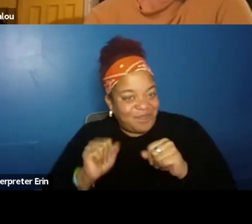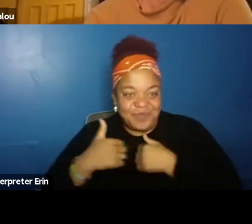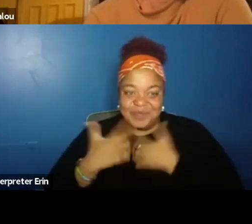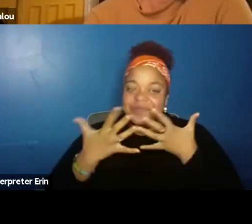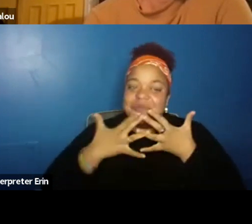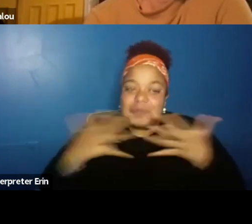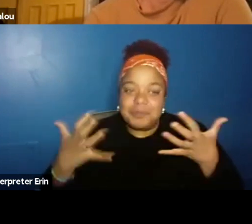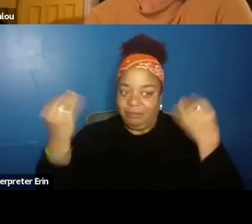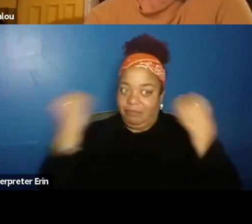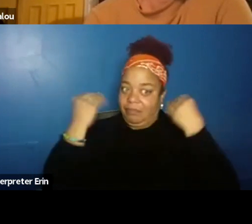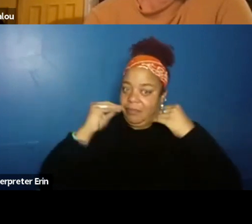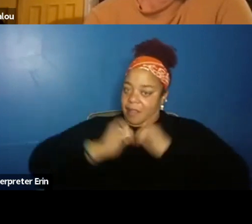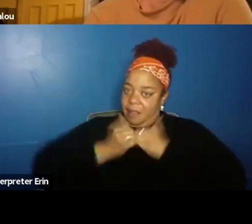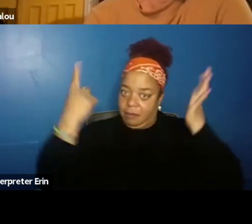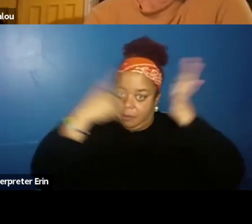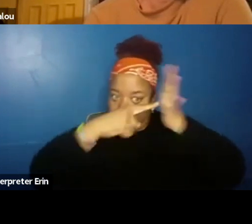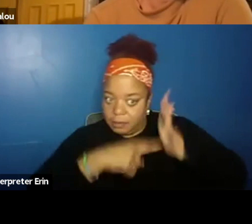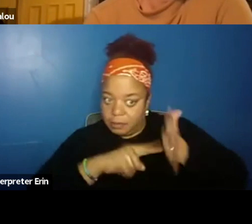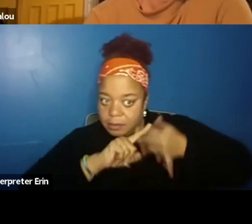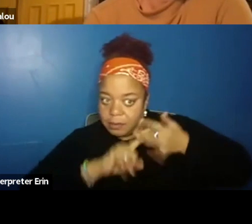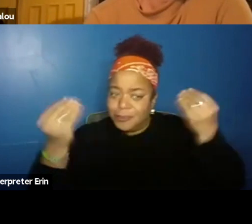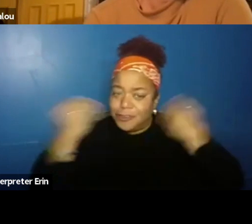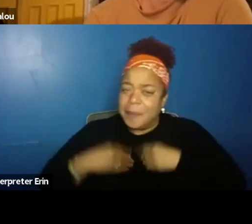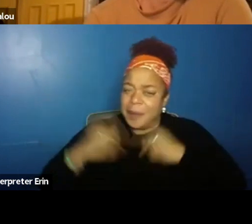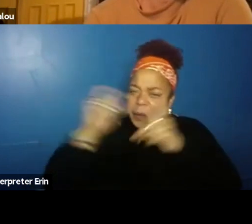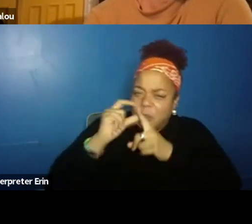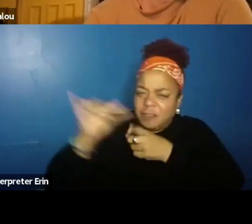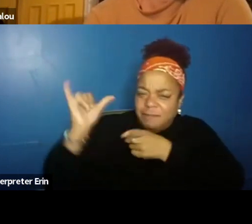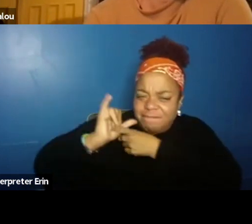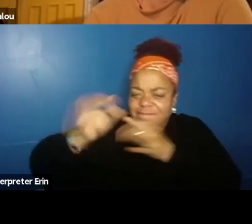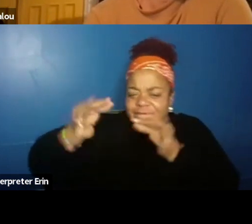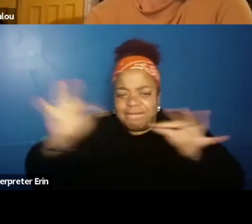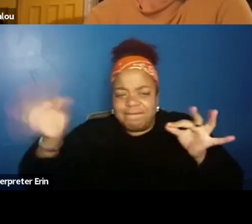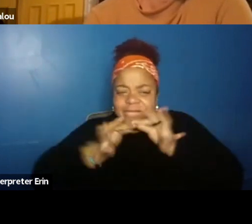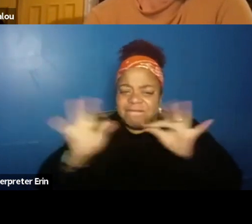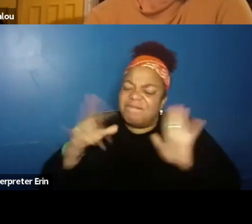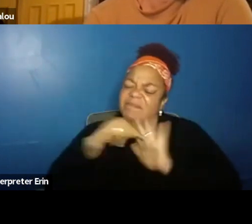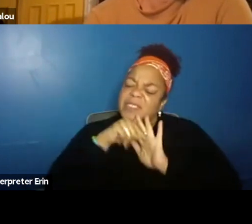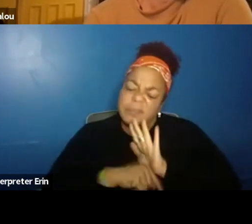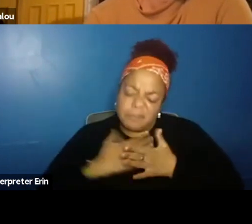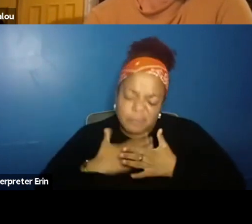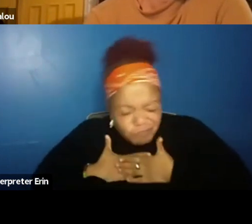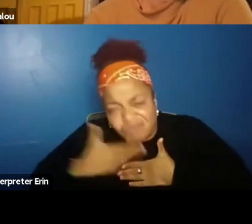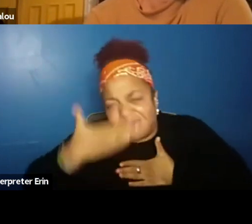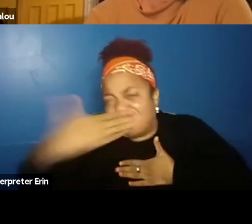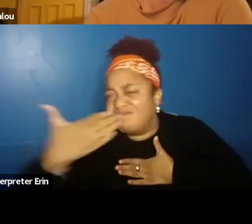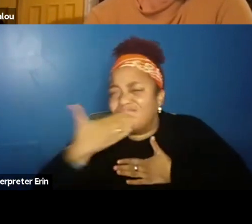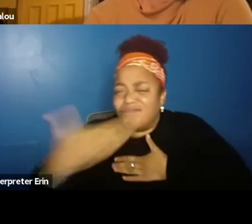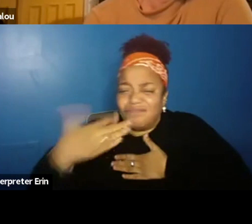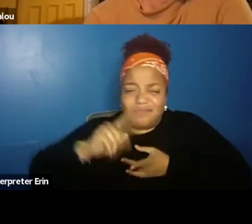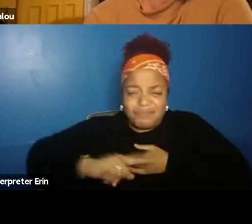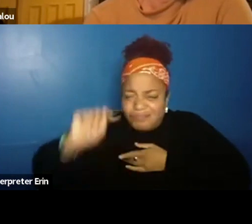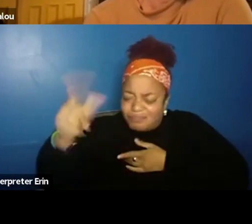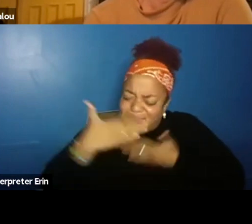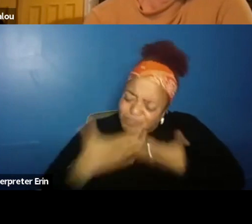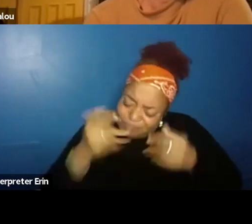and words. So just deep gratitude for those lessons. One of the main